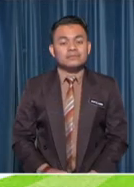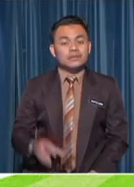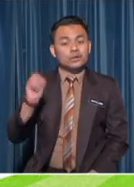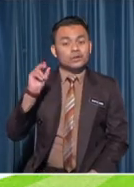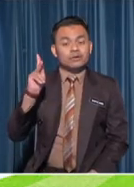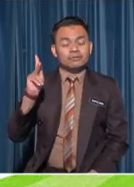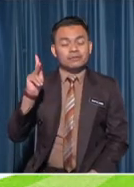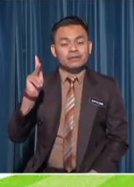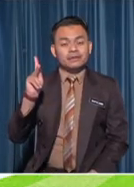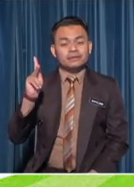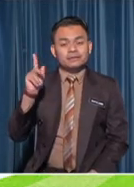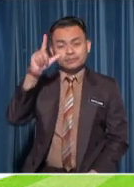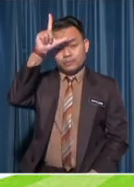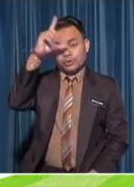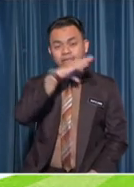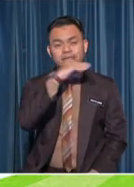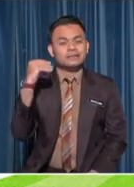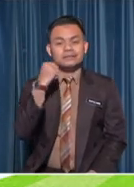Alright, boys and girls,